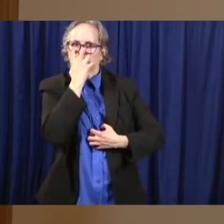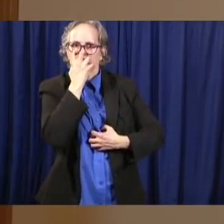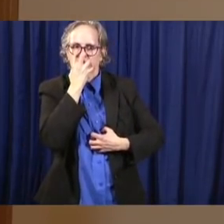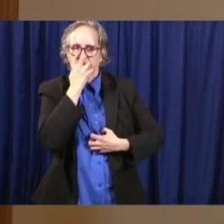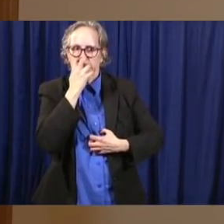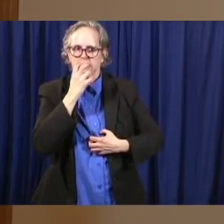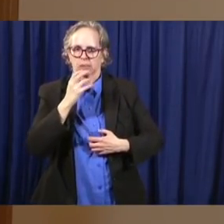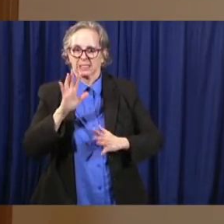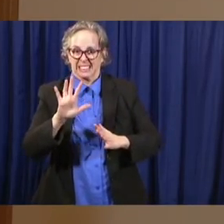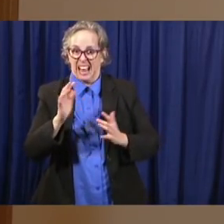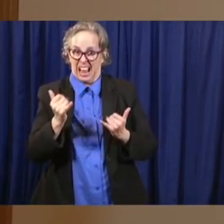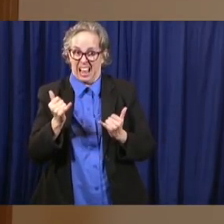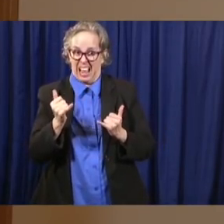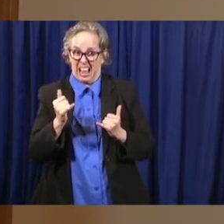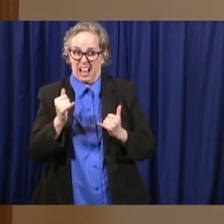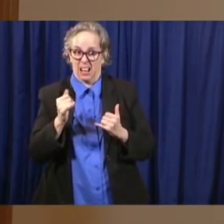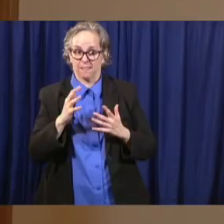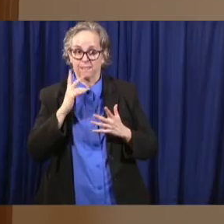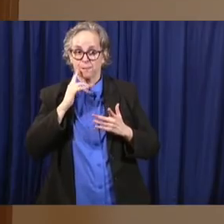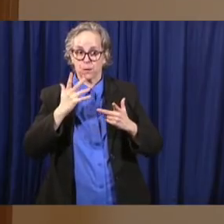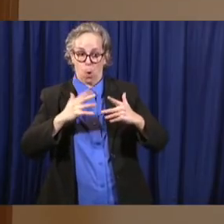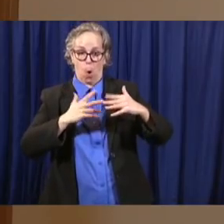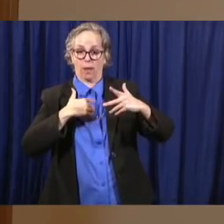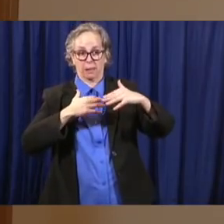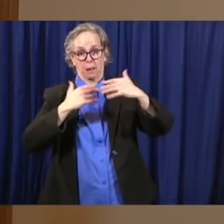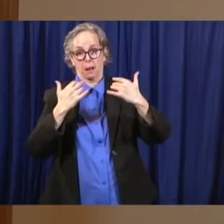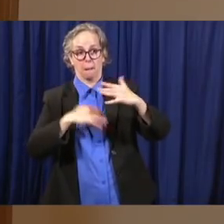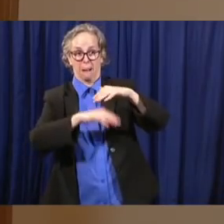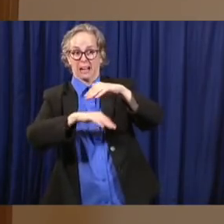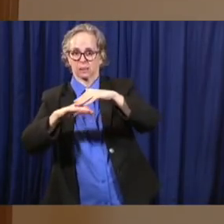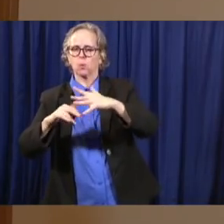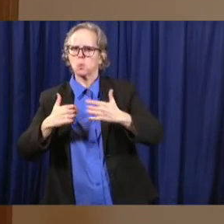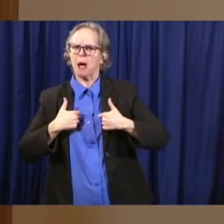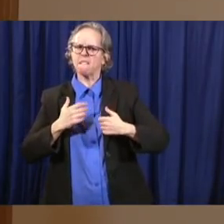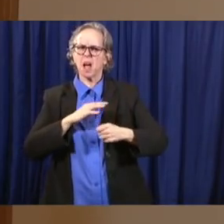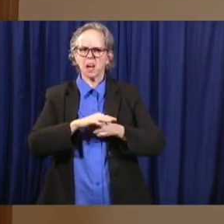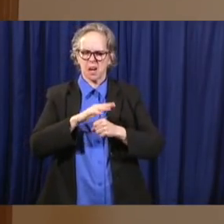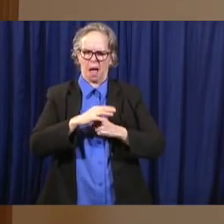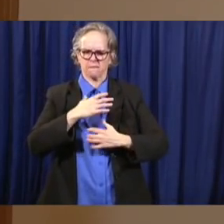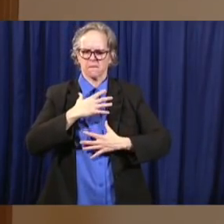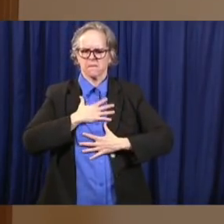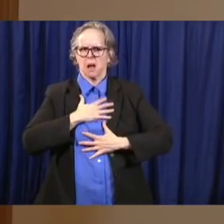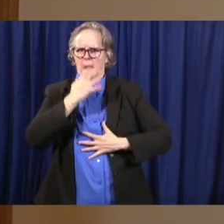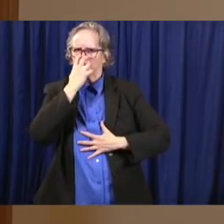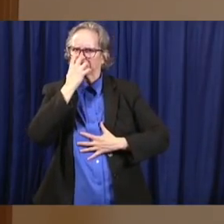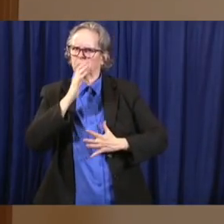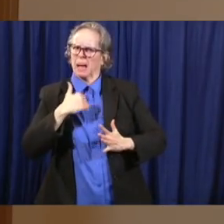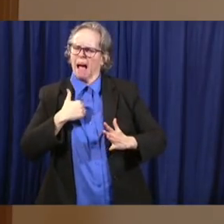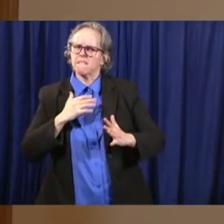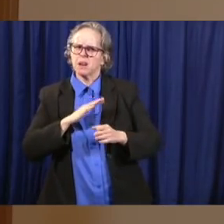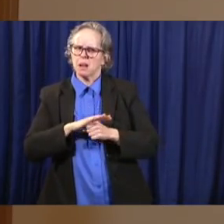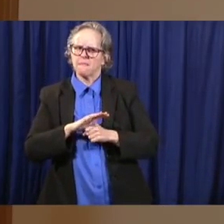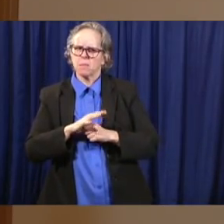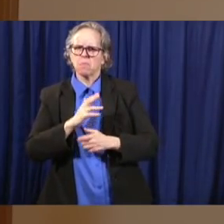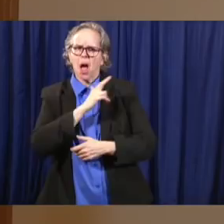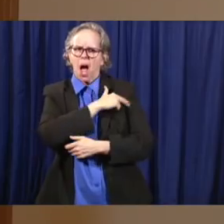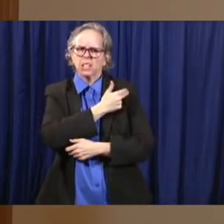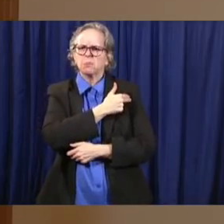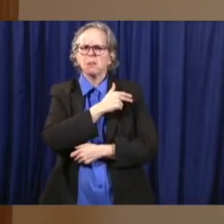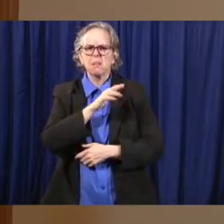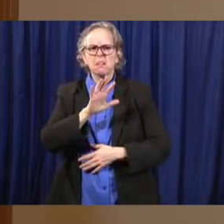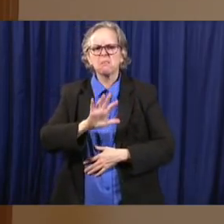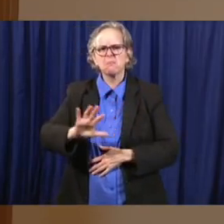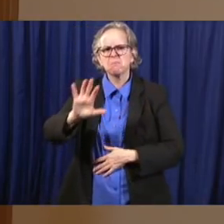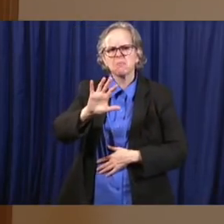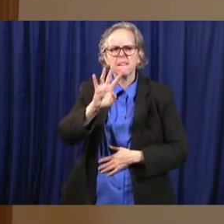our current capacity. We have actually a good range. Our hospitals right now, by and large, are at about 48%